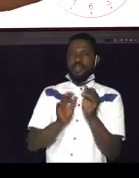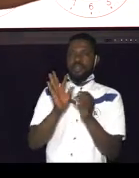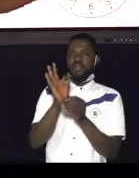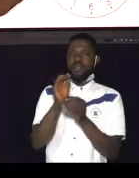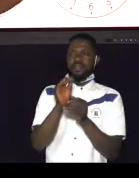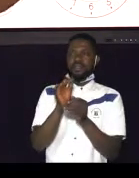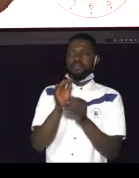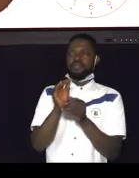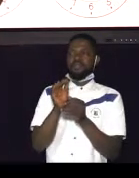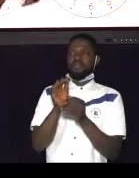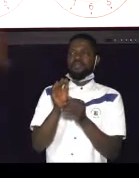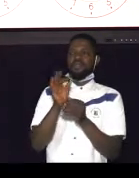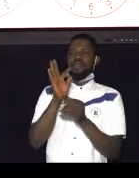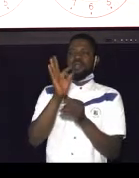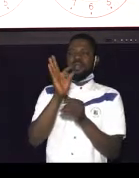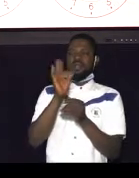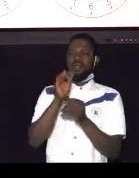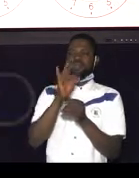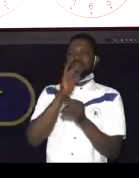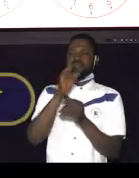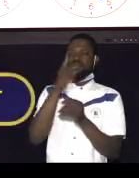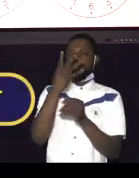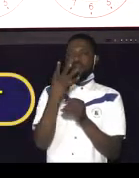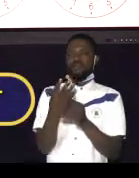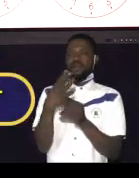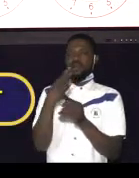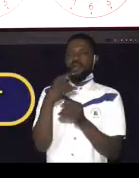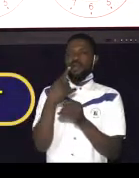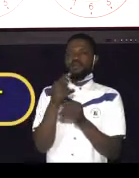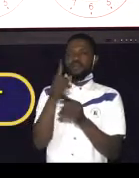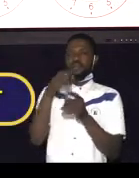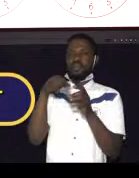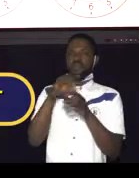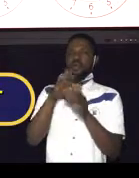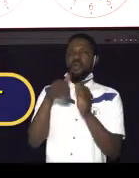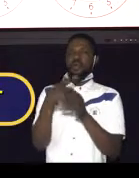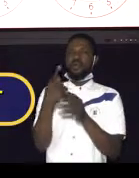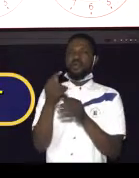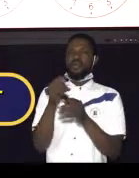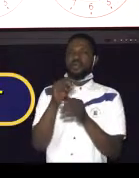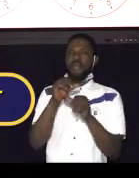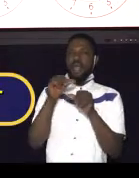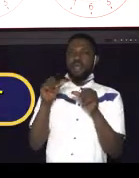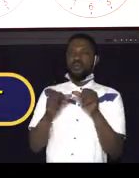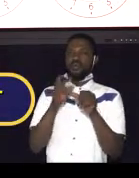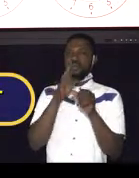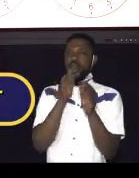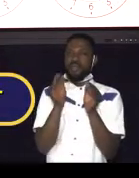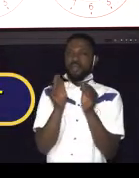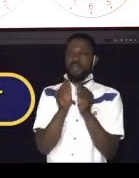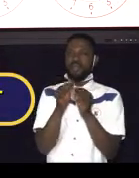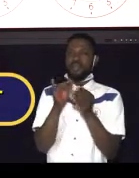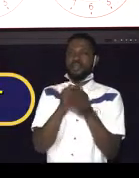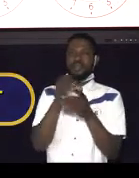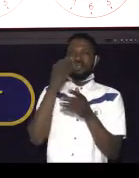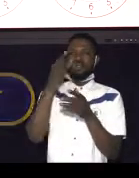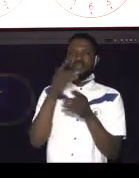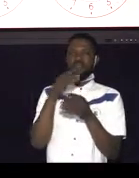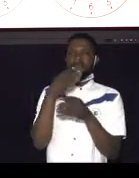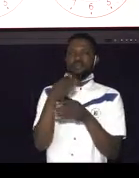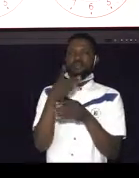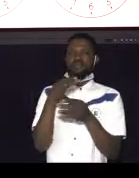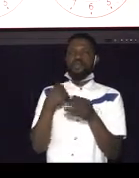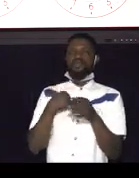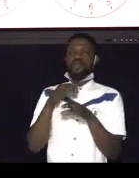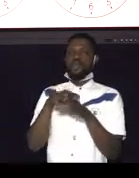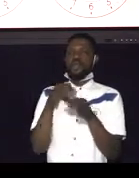90. 90 is 1/4 of the circle. And so all these angles are smaller than 90, the angles that are shaded blue. And so we call this type